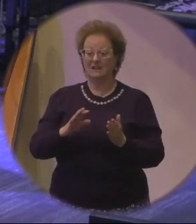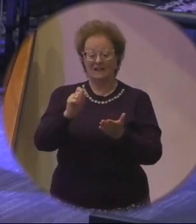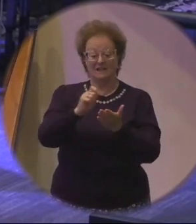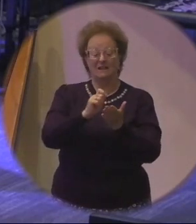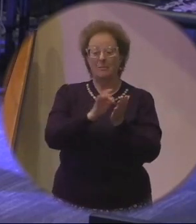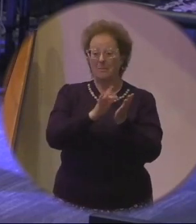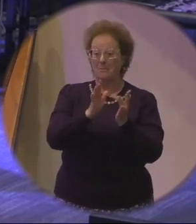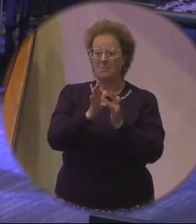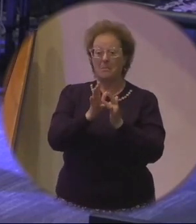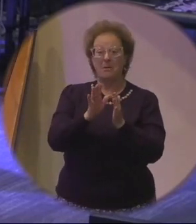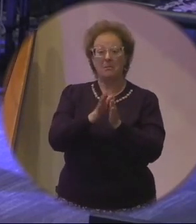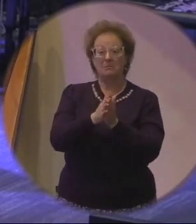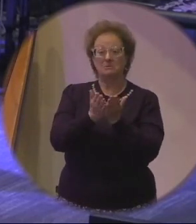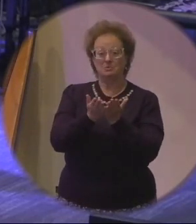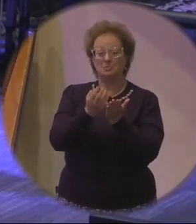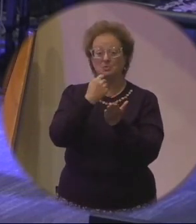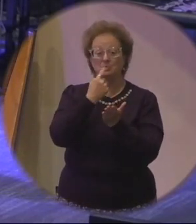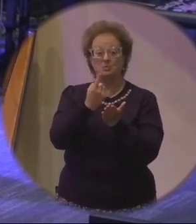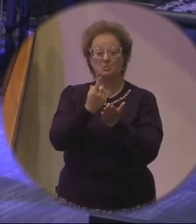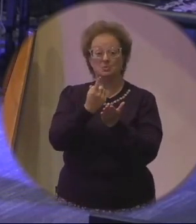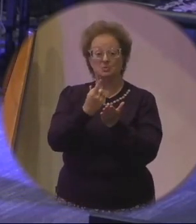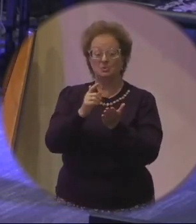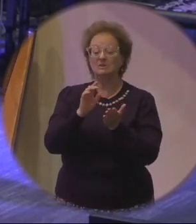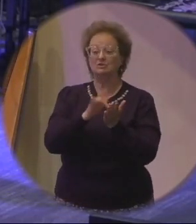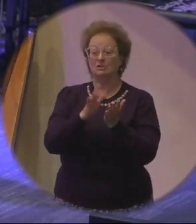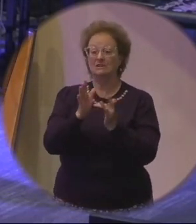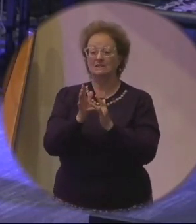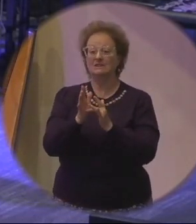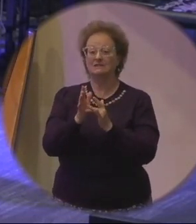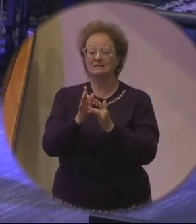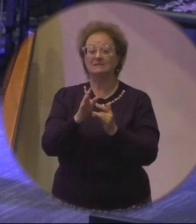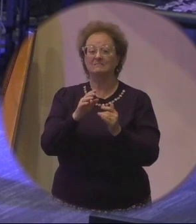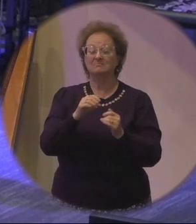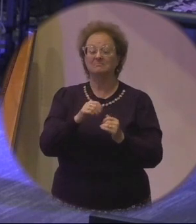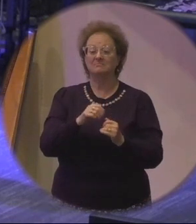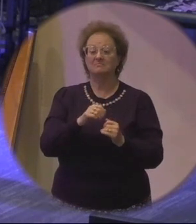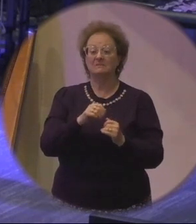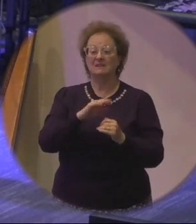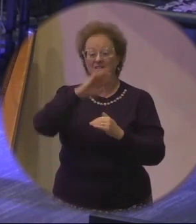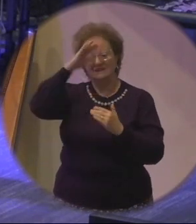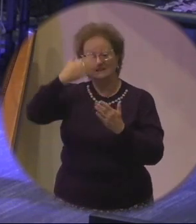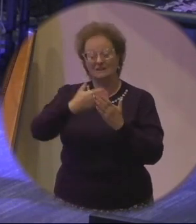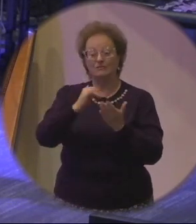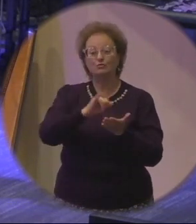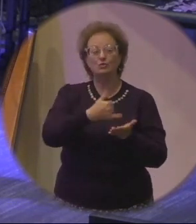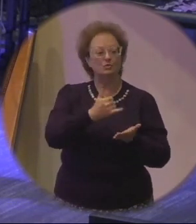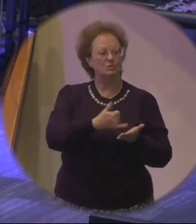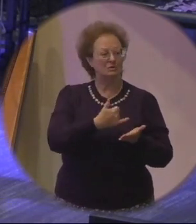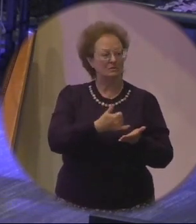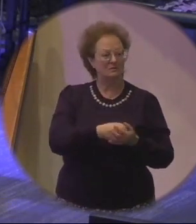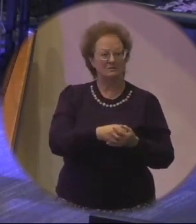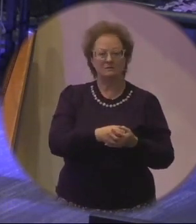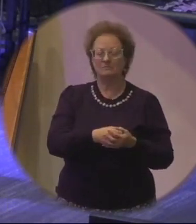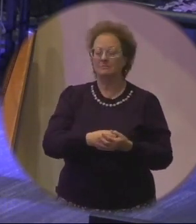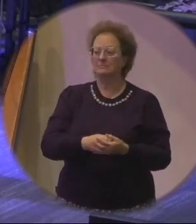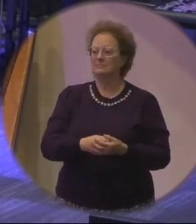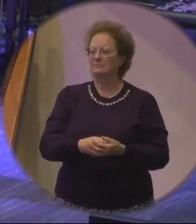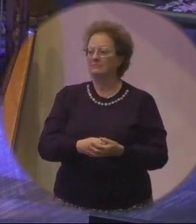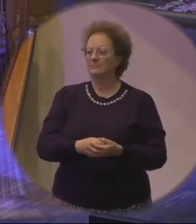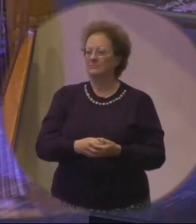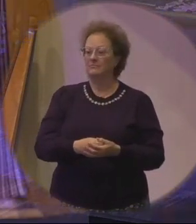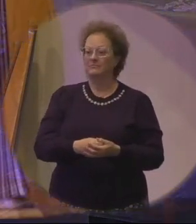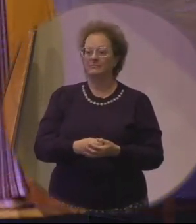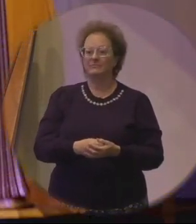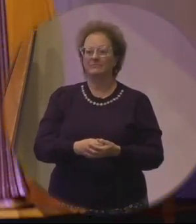been telling us was going to come to us. He's Jesus of Nazareth, the son of Joseph." Now, in